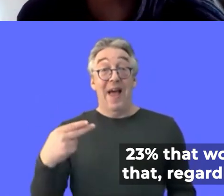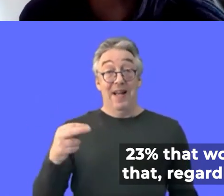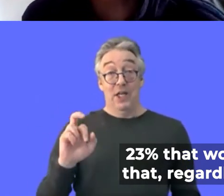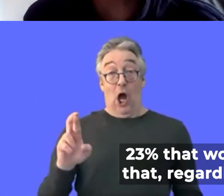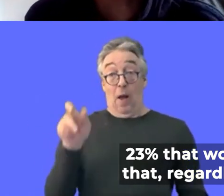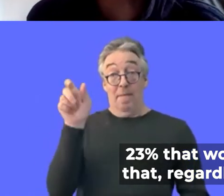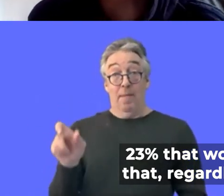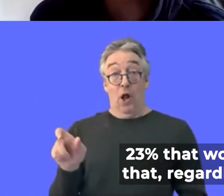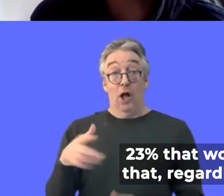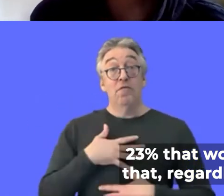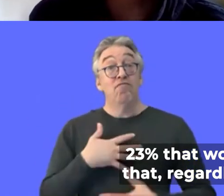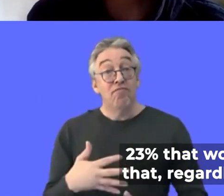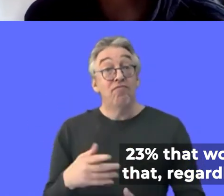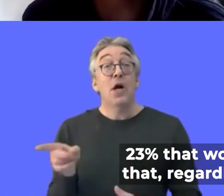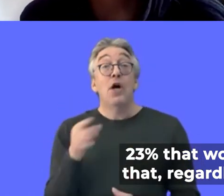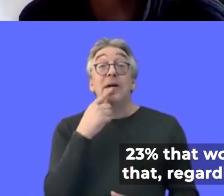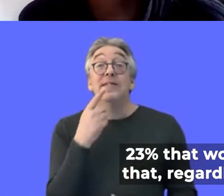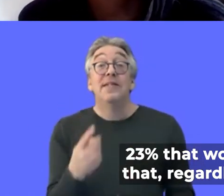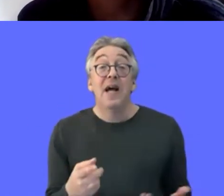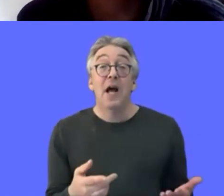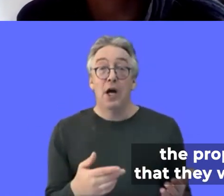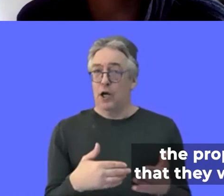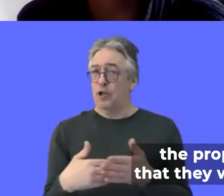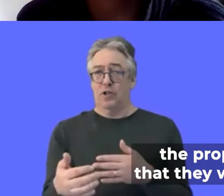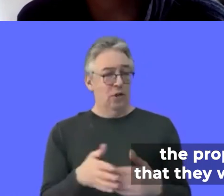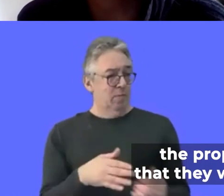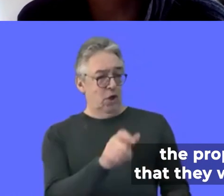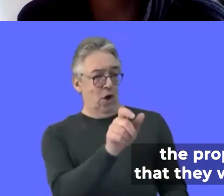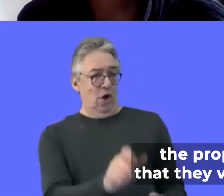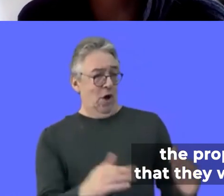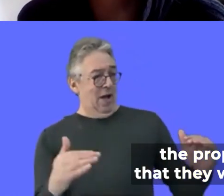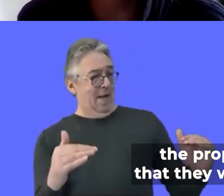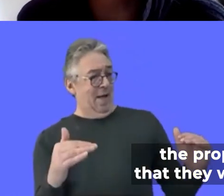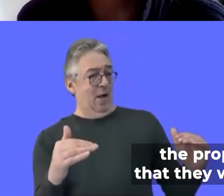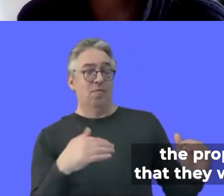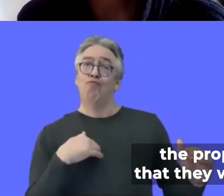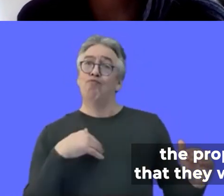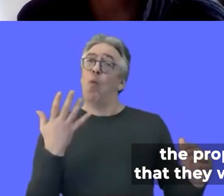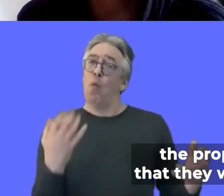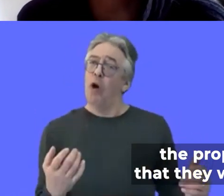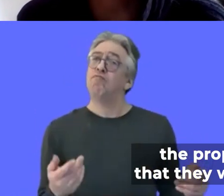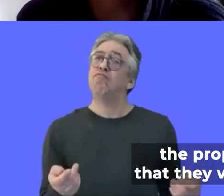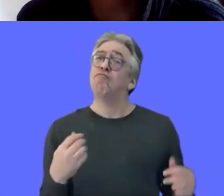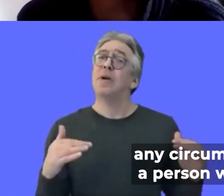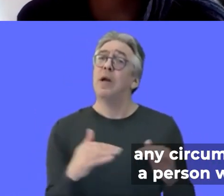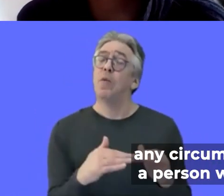said that regardless of how equal the proposition was, that they